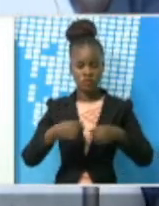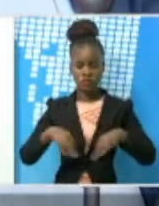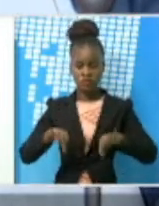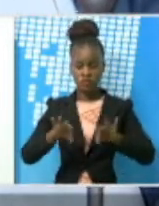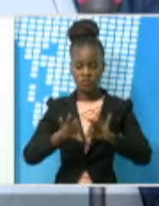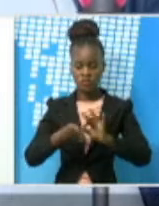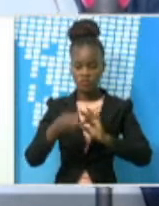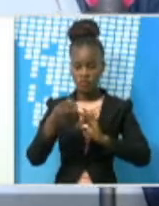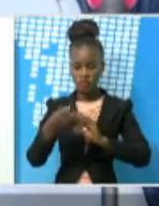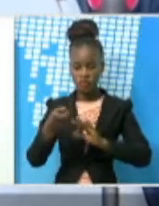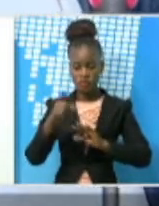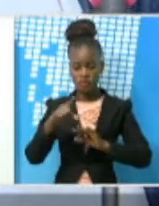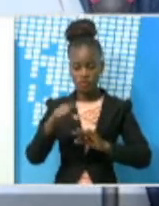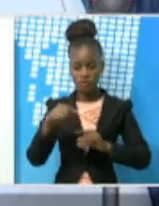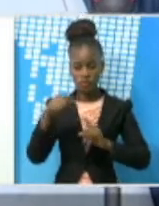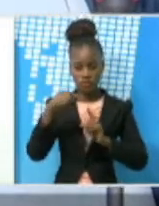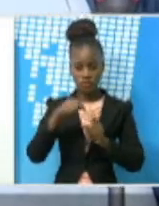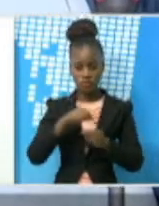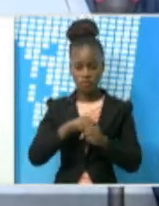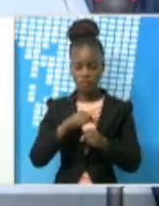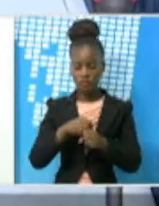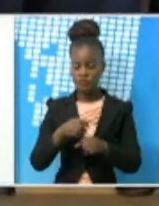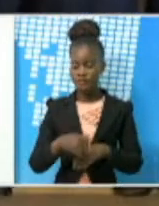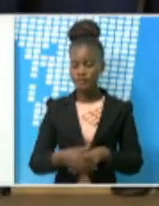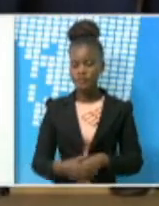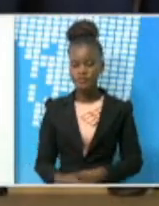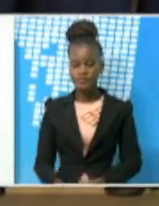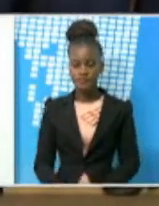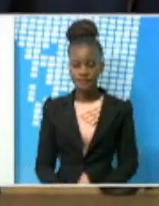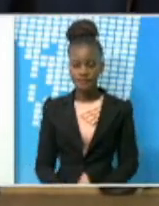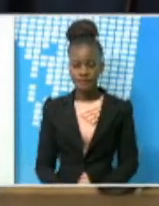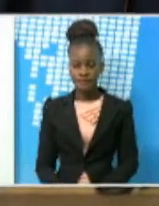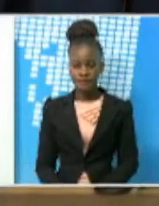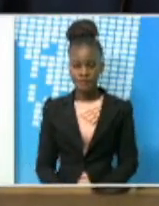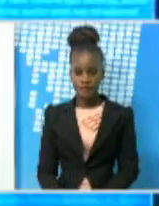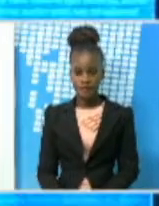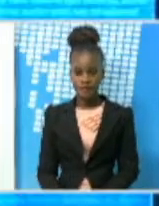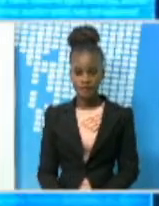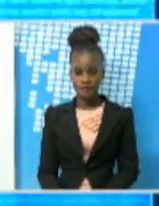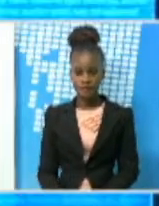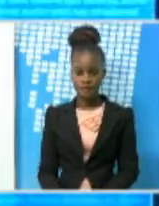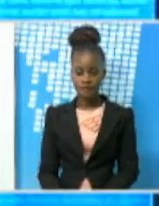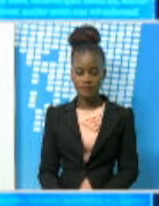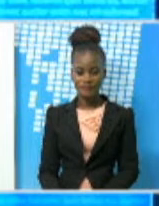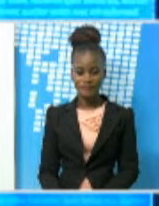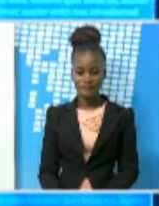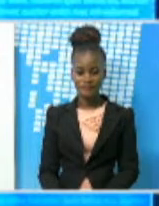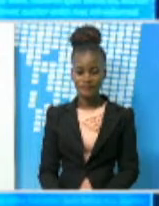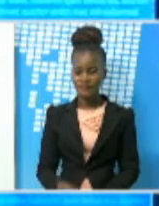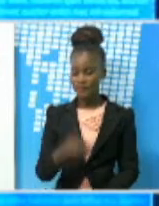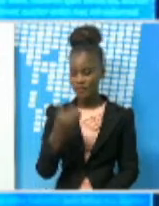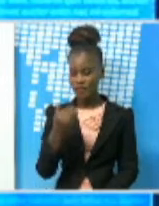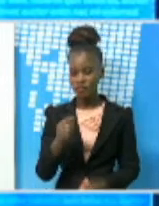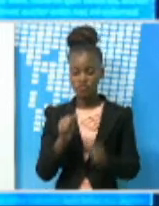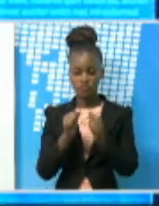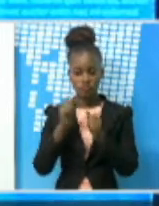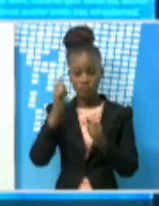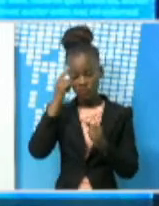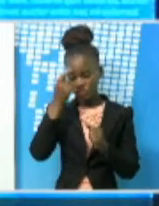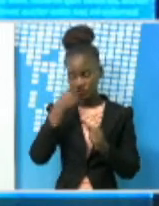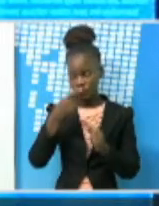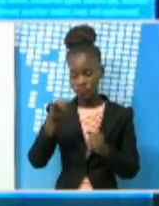and relevant to the economy. Runana Habwe, Smart 24 TV Business Today. All right, now the government is said